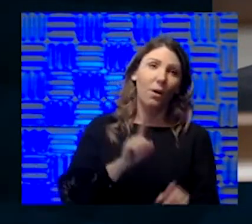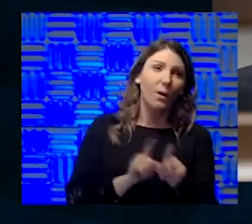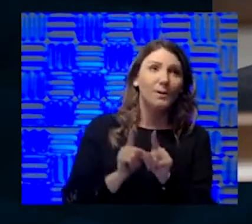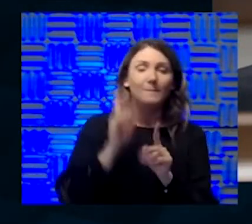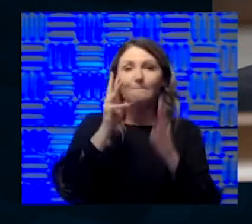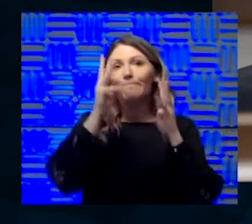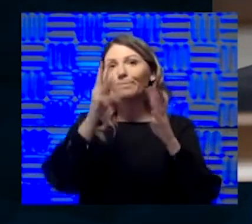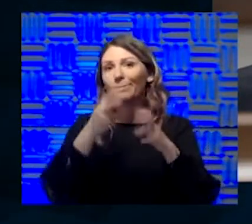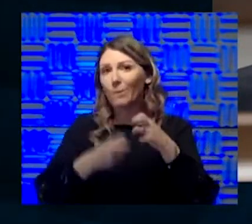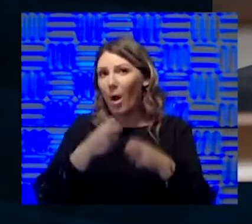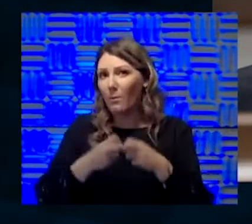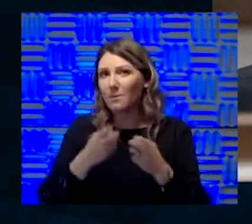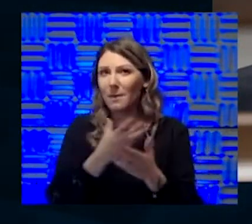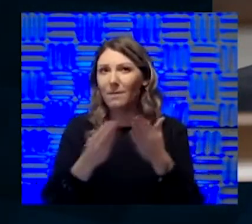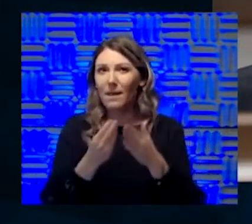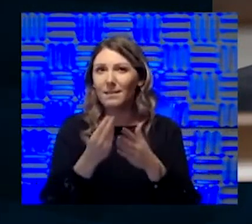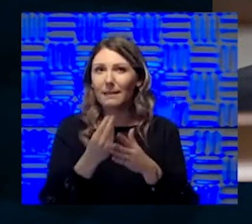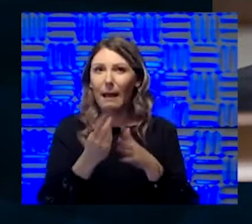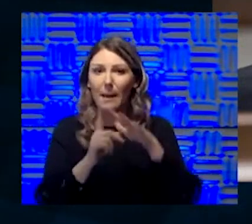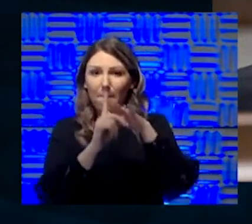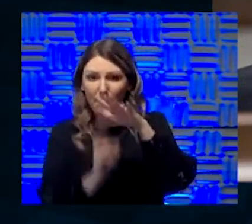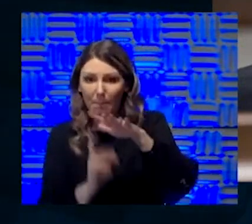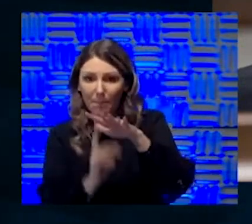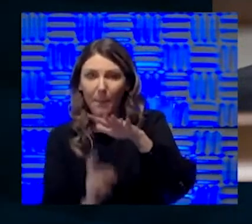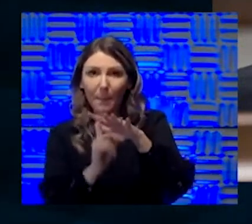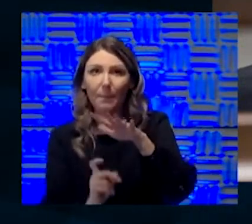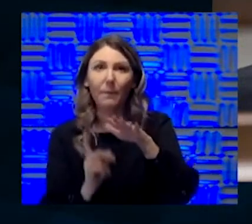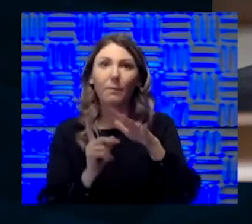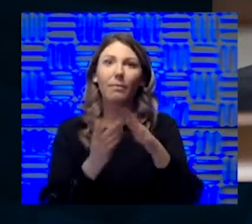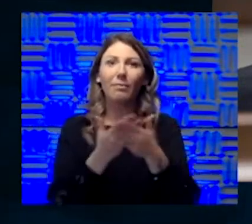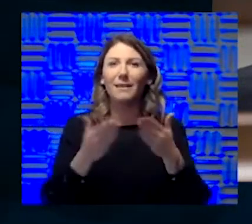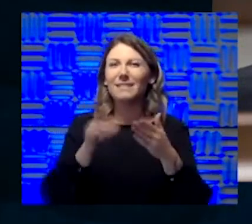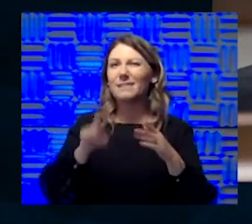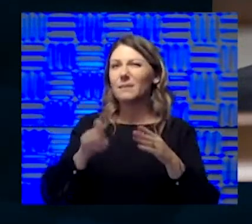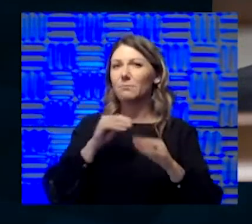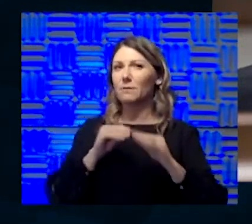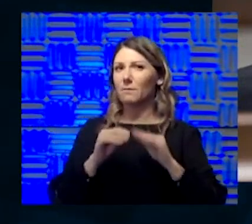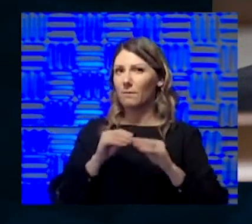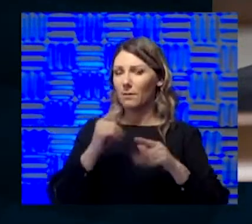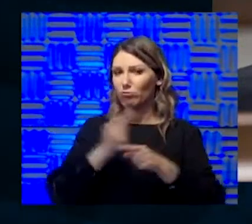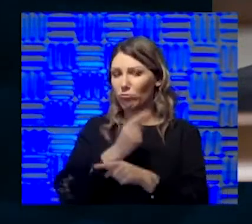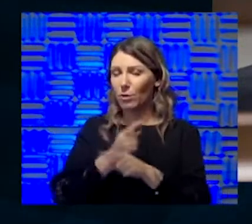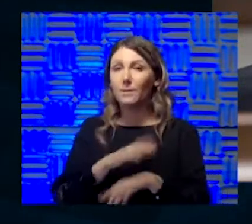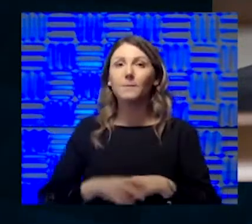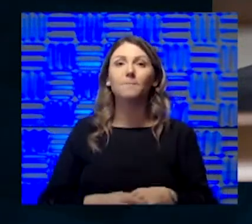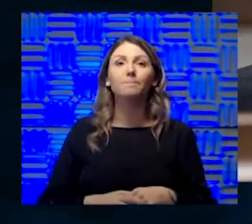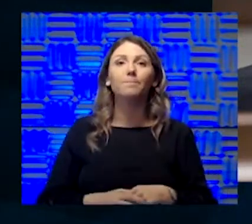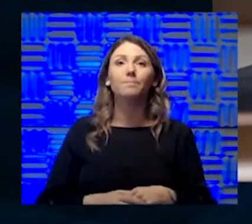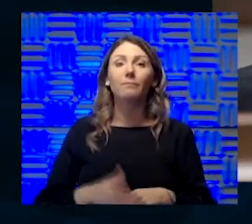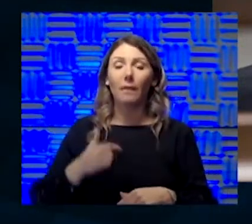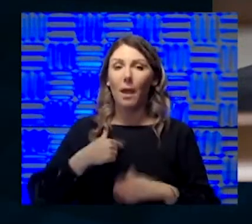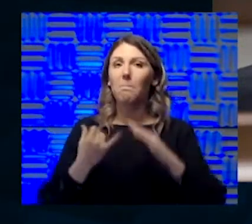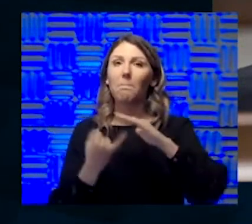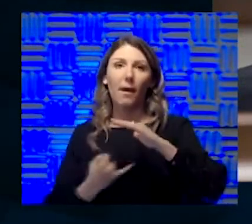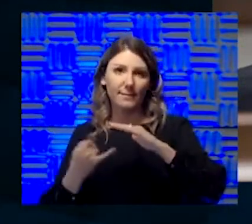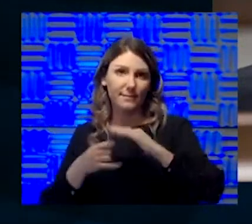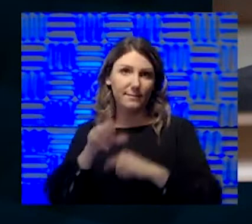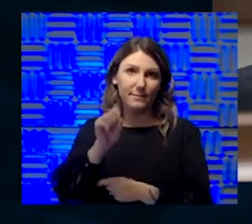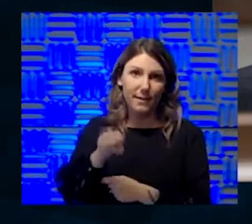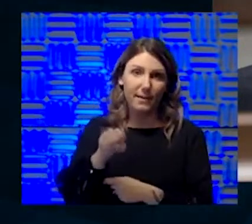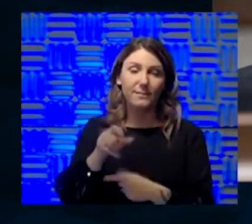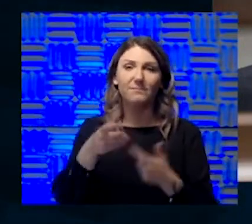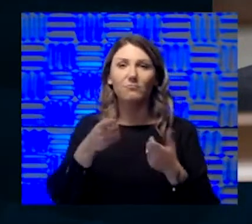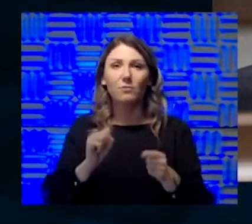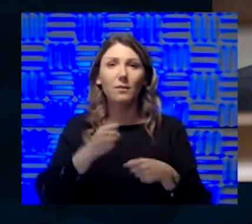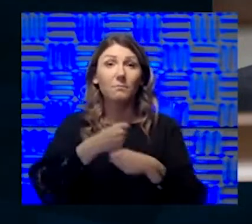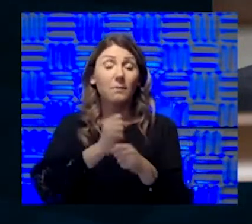lots of things that slip through the cracks and things that need to be corrected. And so I am isolated and trying to make